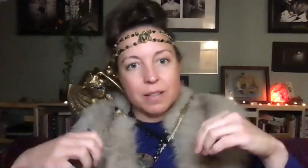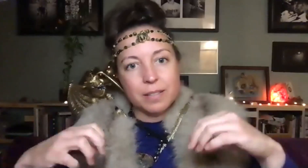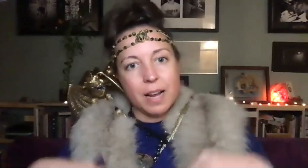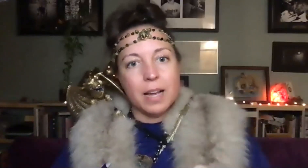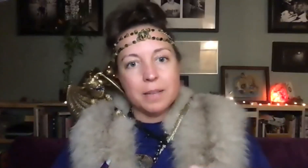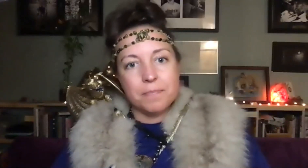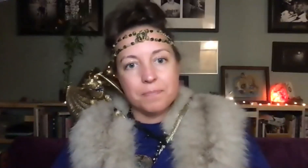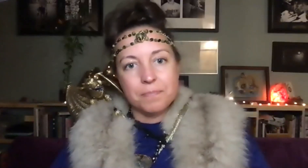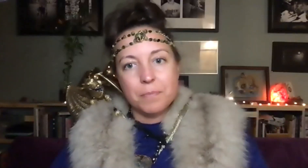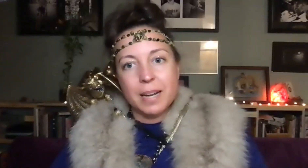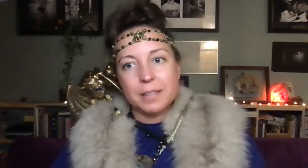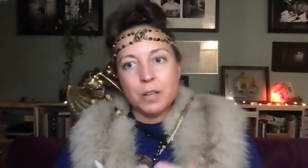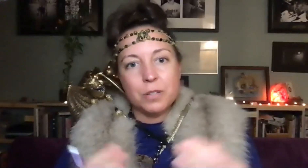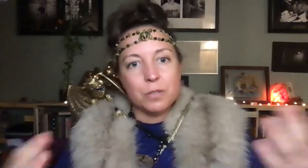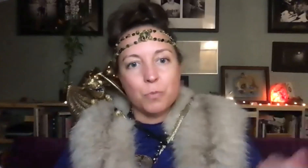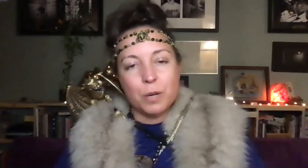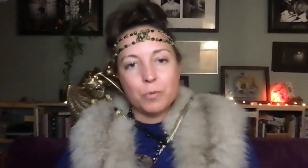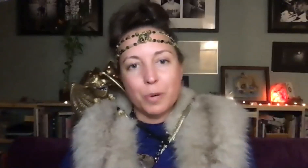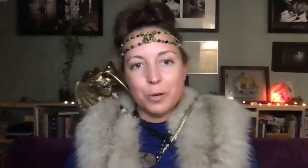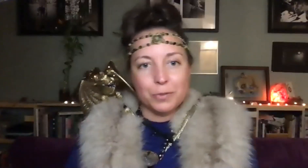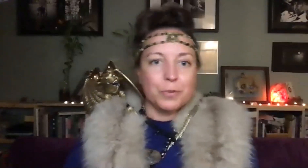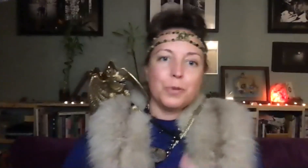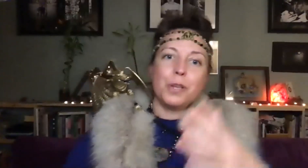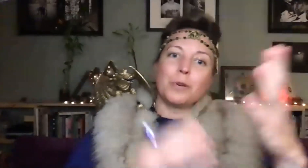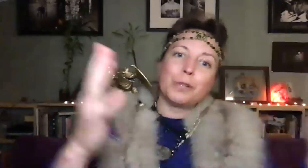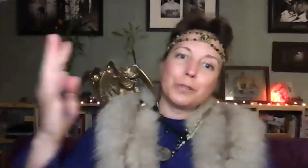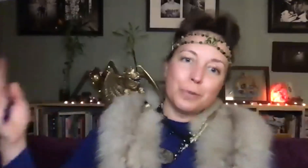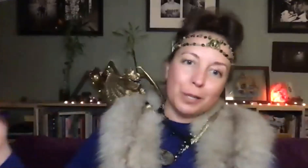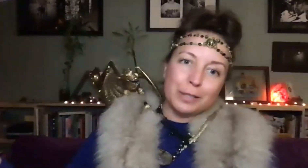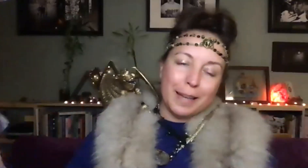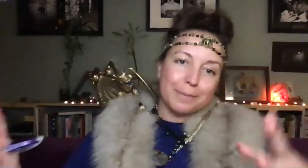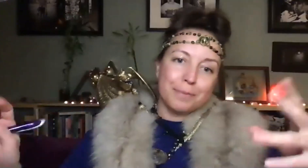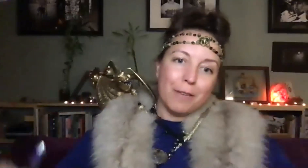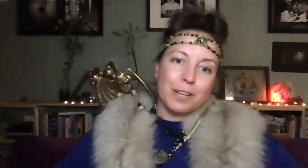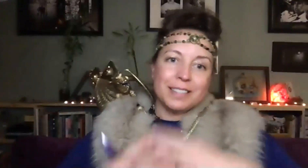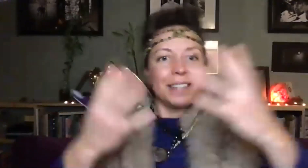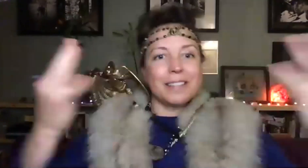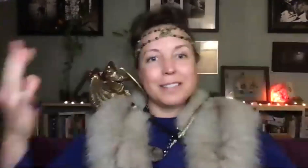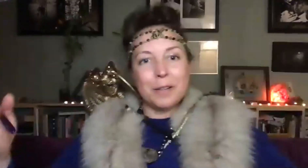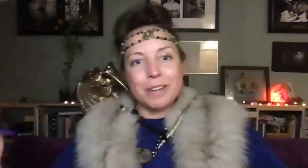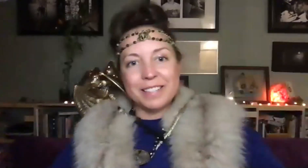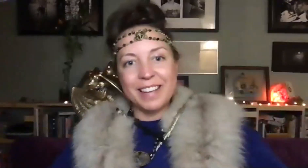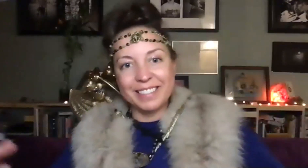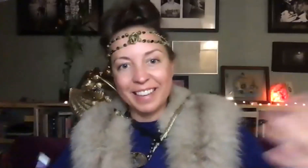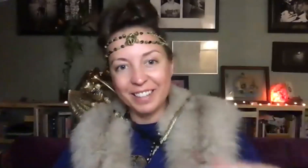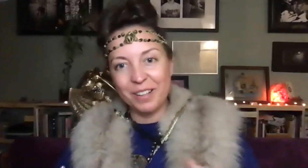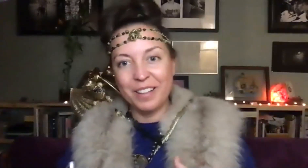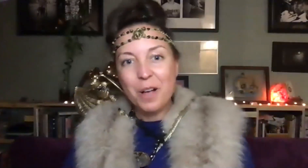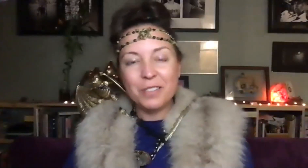into this time. But I still just want to propose to the universal world, like, if we just did these